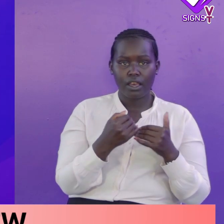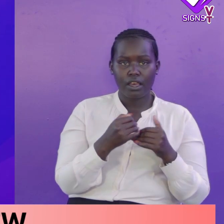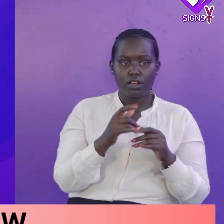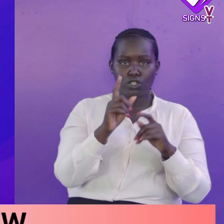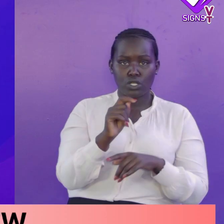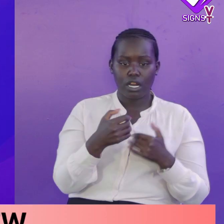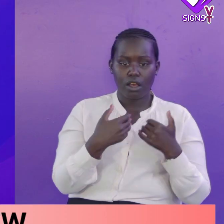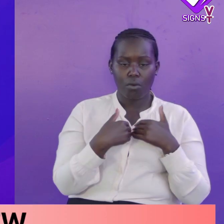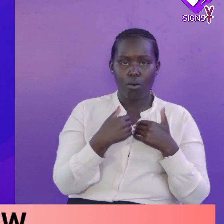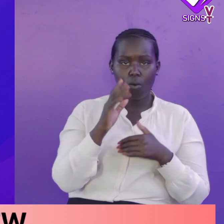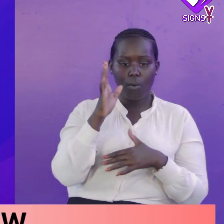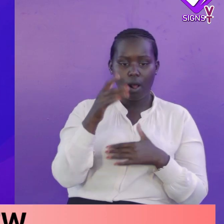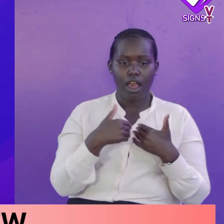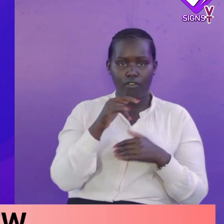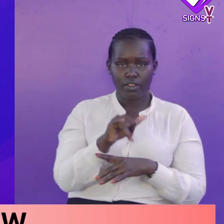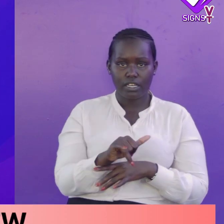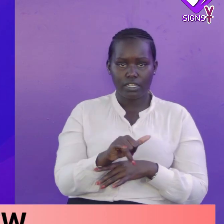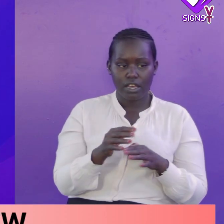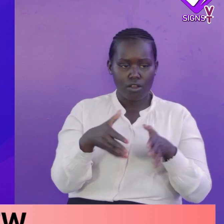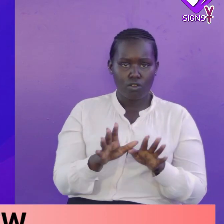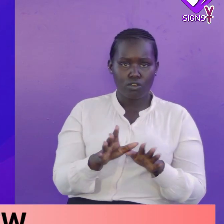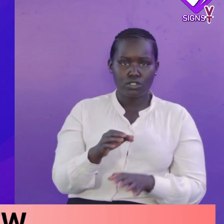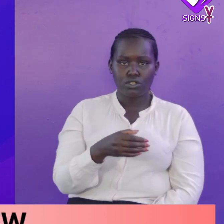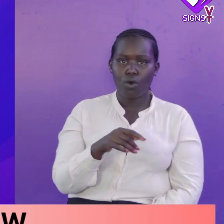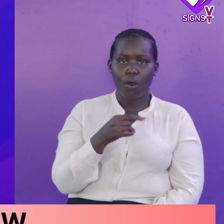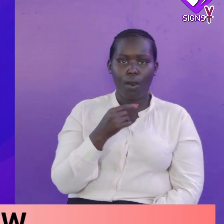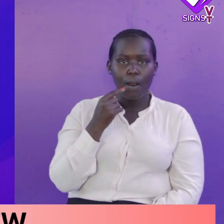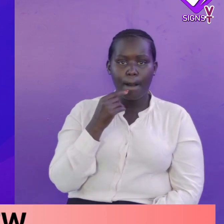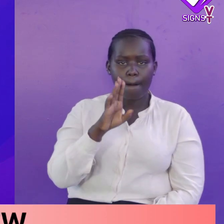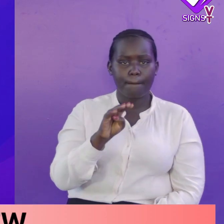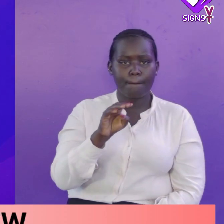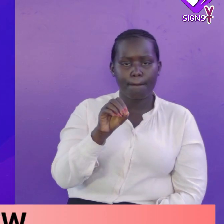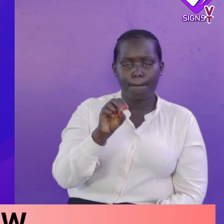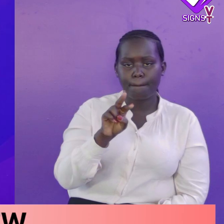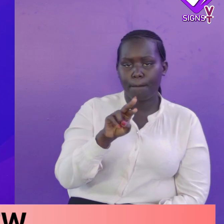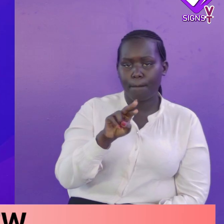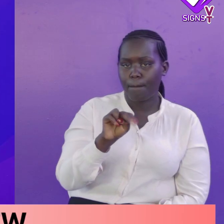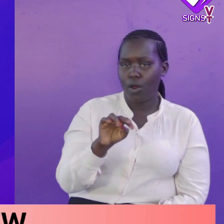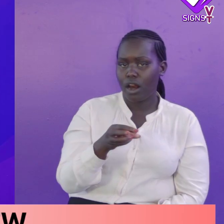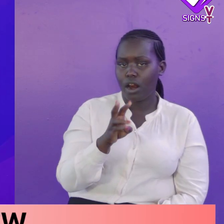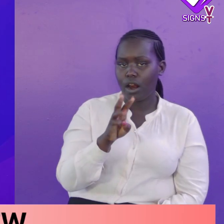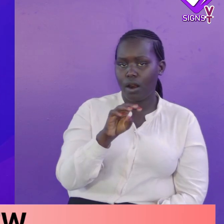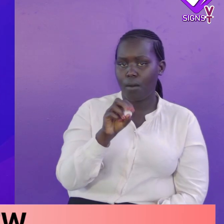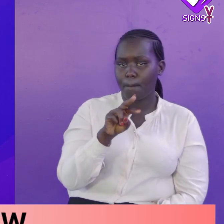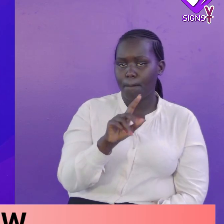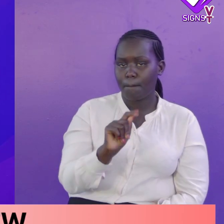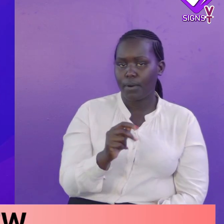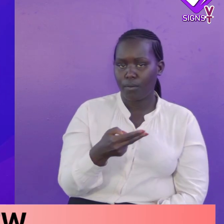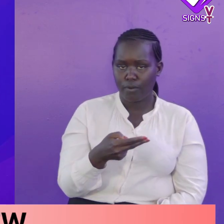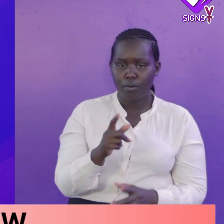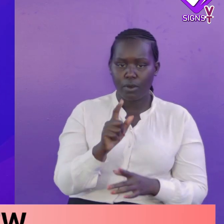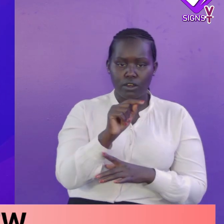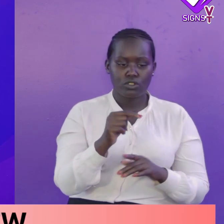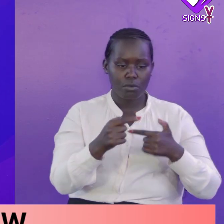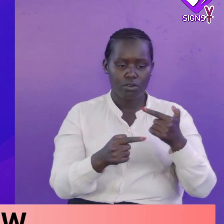think they only lost to Bournemouth. Yes. Bournemouth beat them 1-0, but Tottenham has been so consistent. It's the only